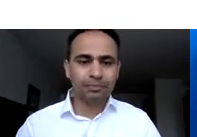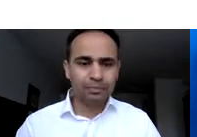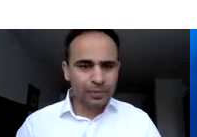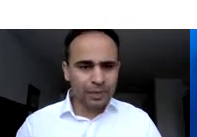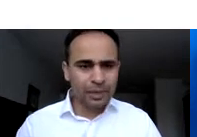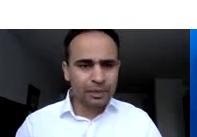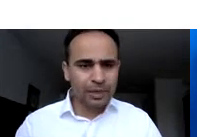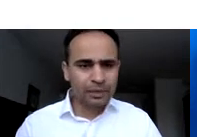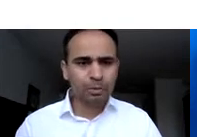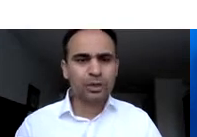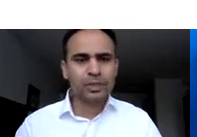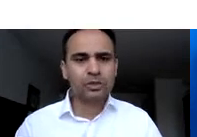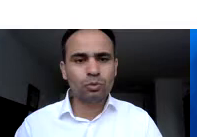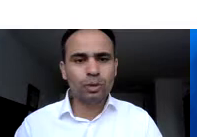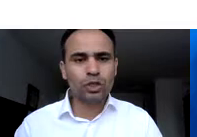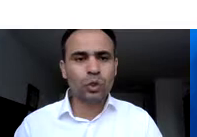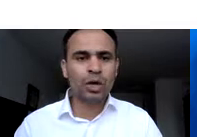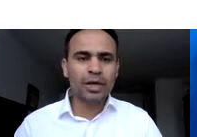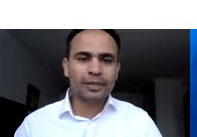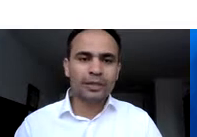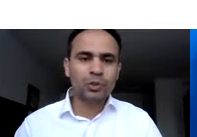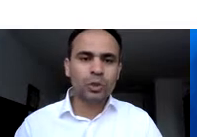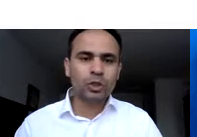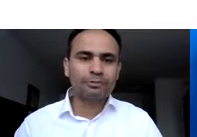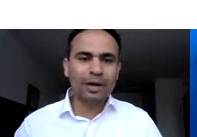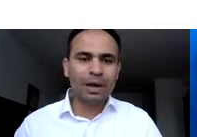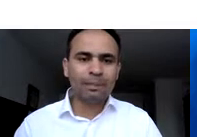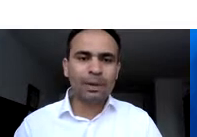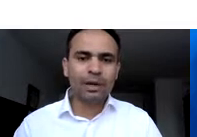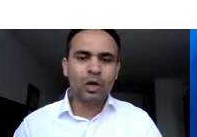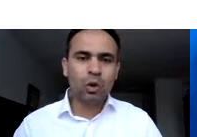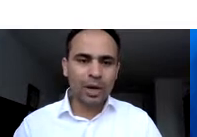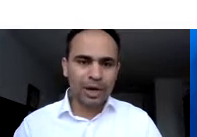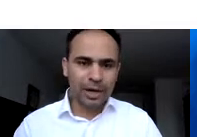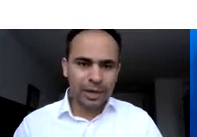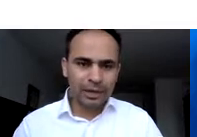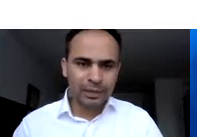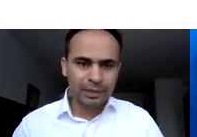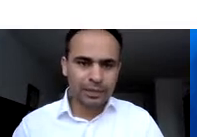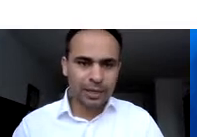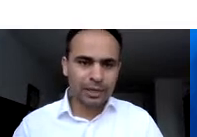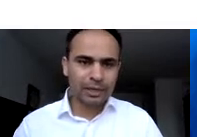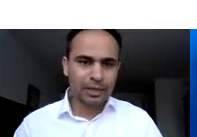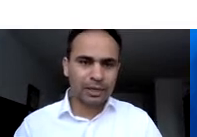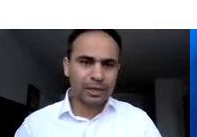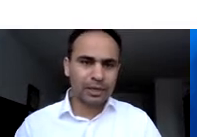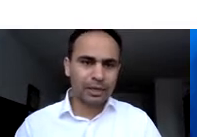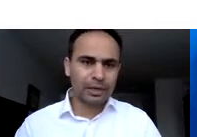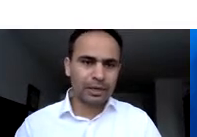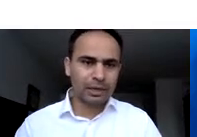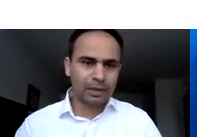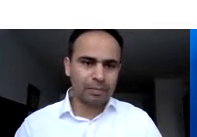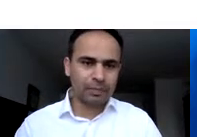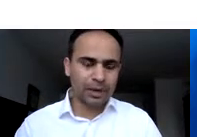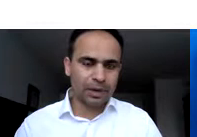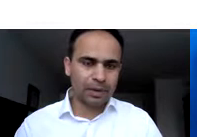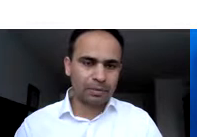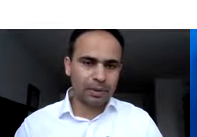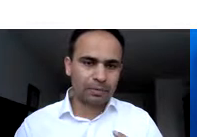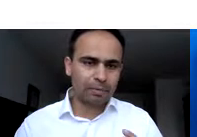accessibility. Then the third part is to make sure that you could develop local guidances and